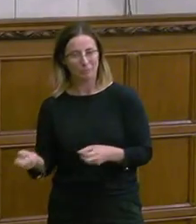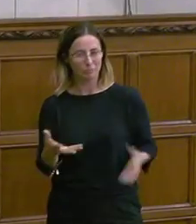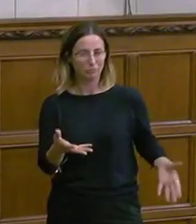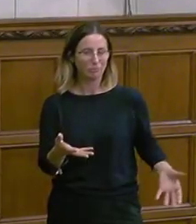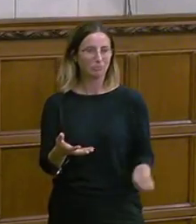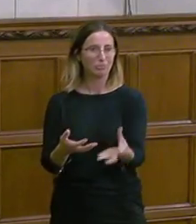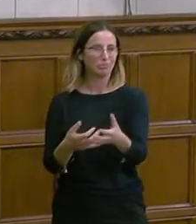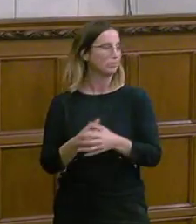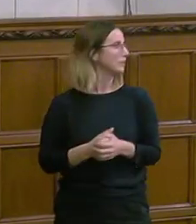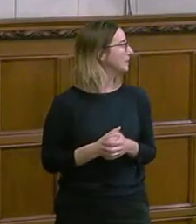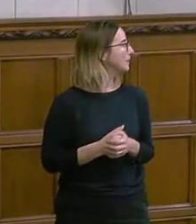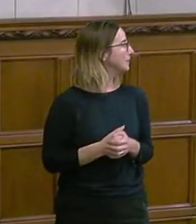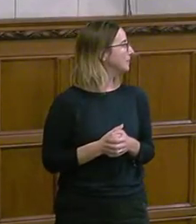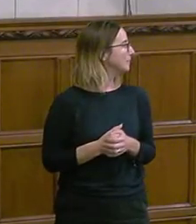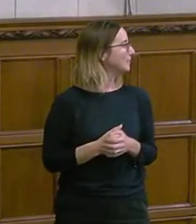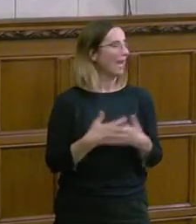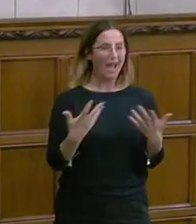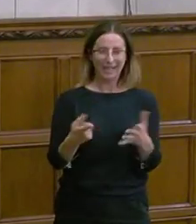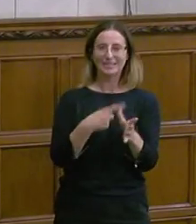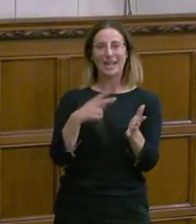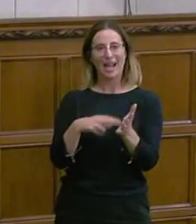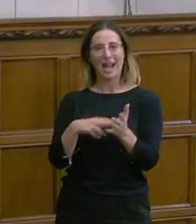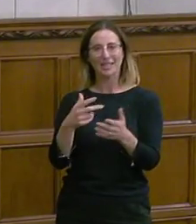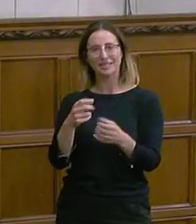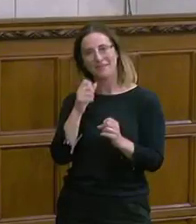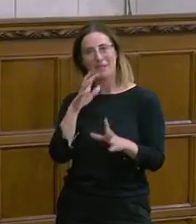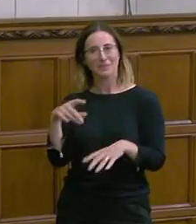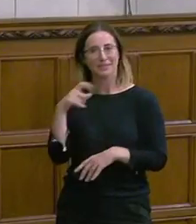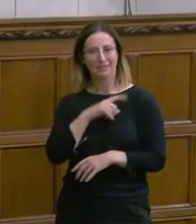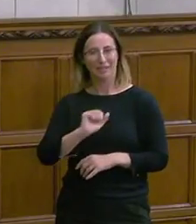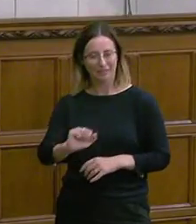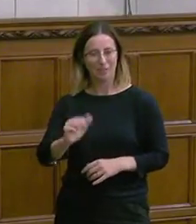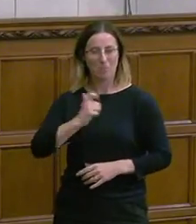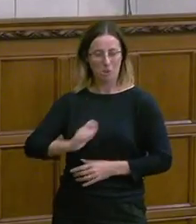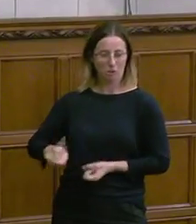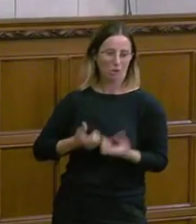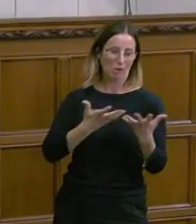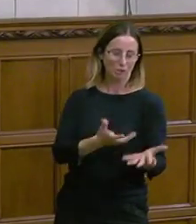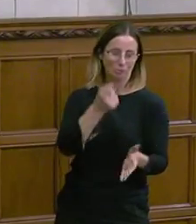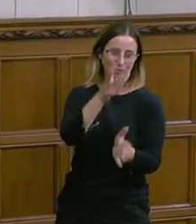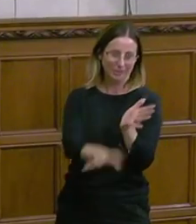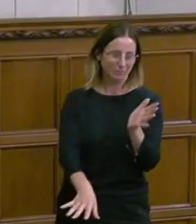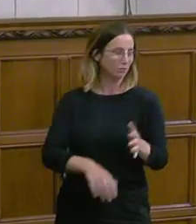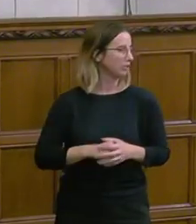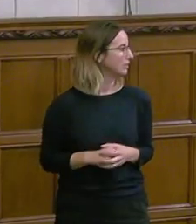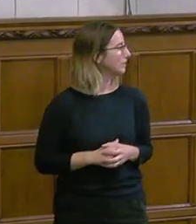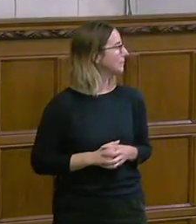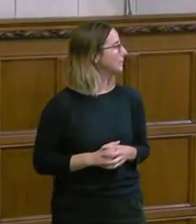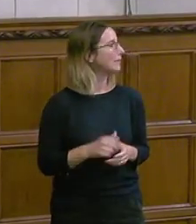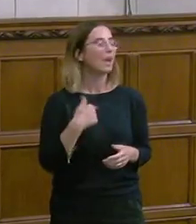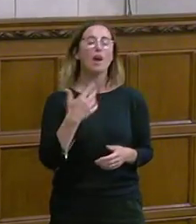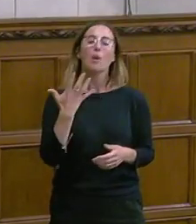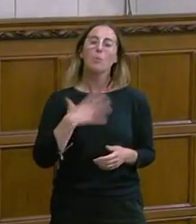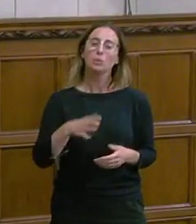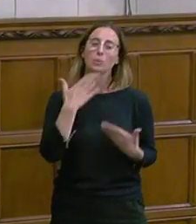as a teacher, and of course the member for Eastbourne's own personal experience. I want to also thank the members